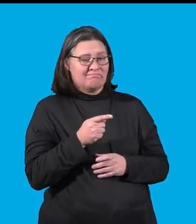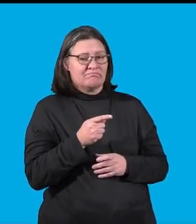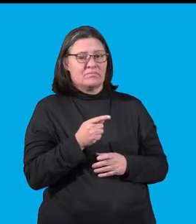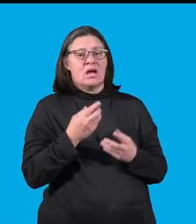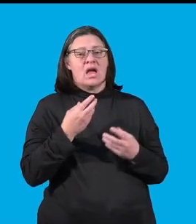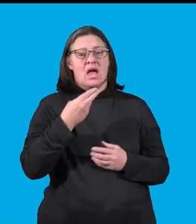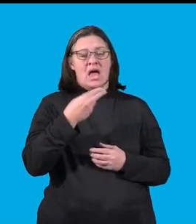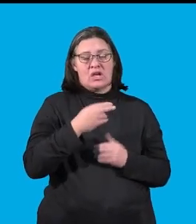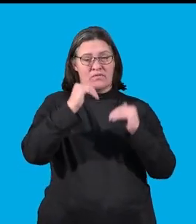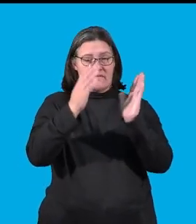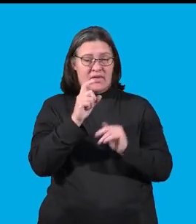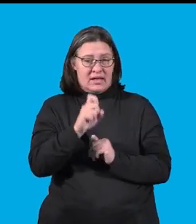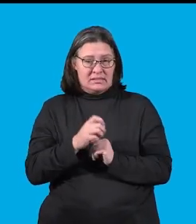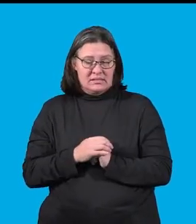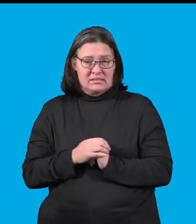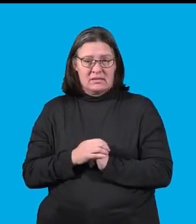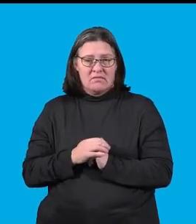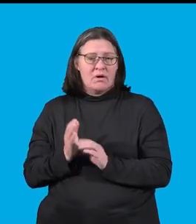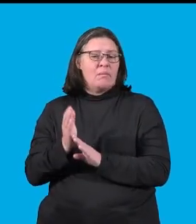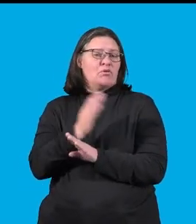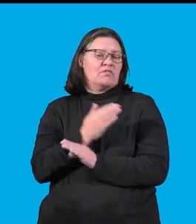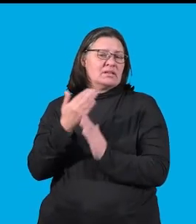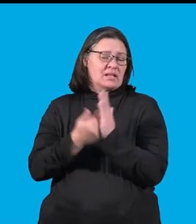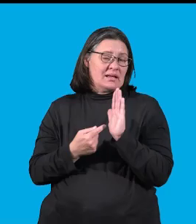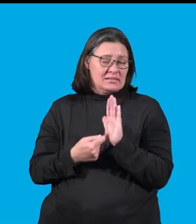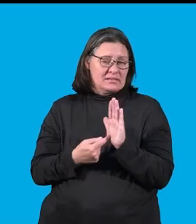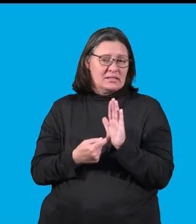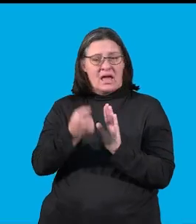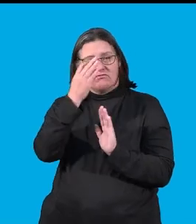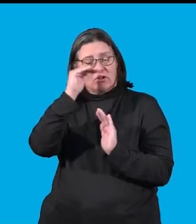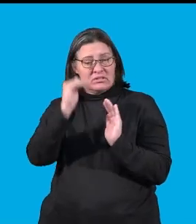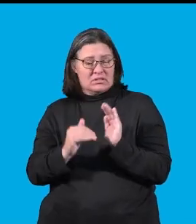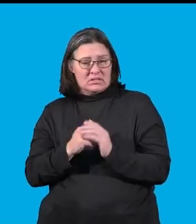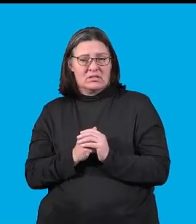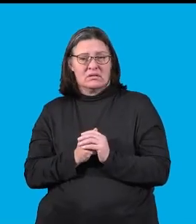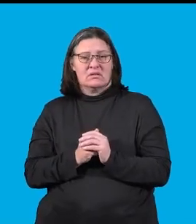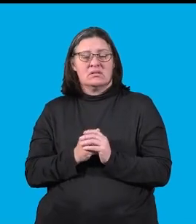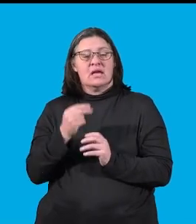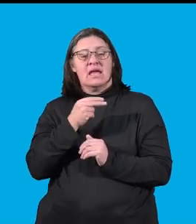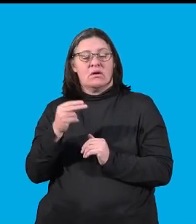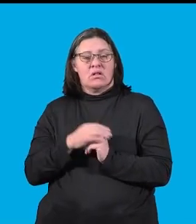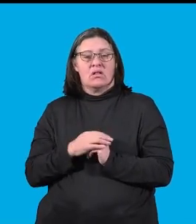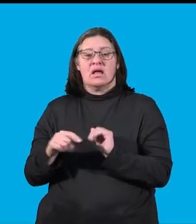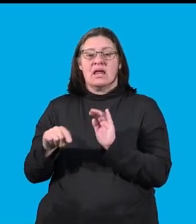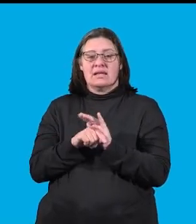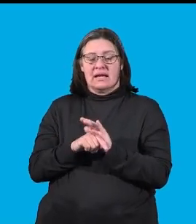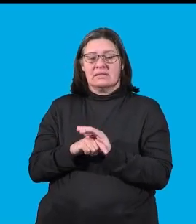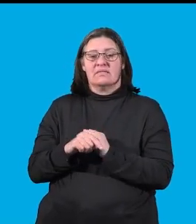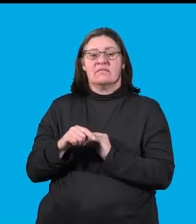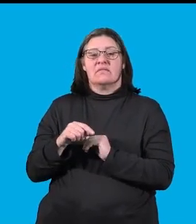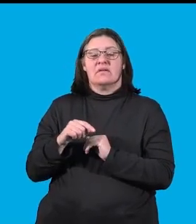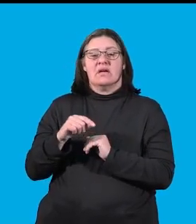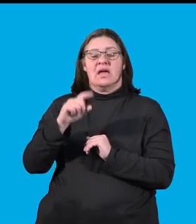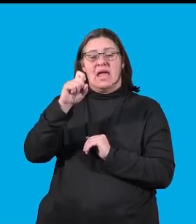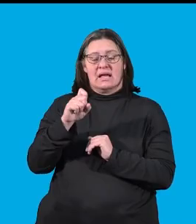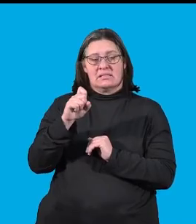that we have h of x from the previous slide. Let's just take that information down, is equal to negative